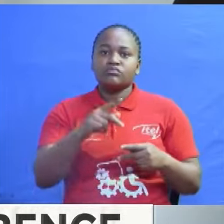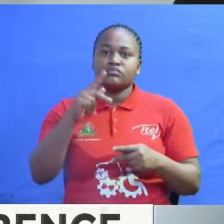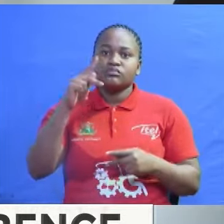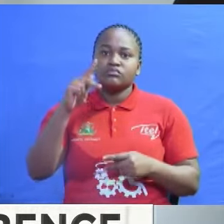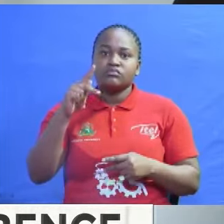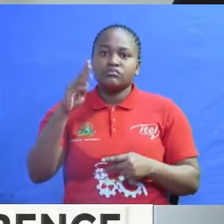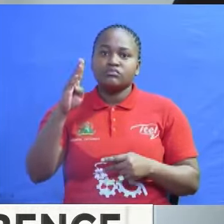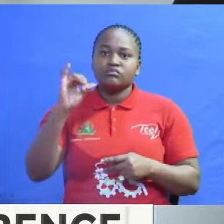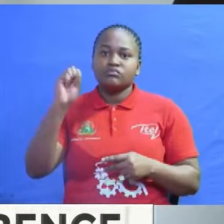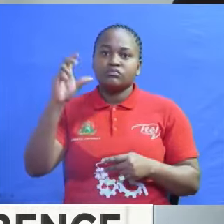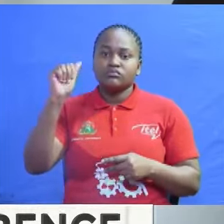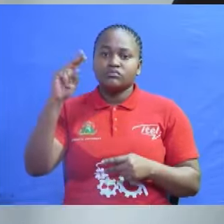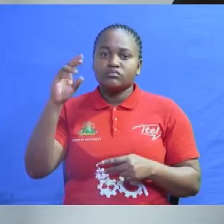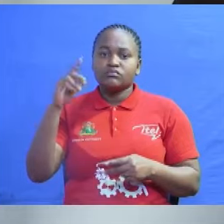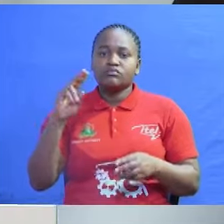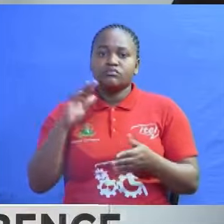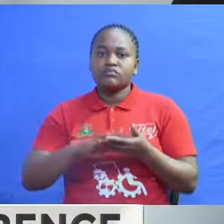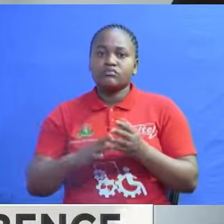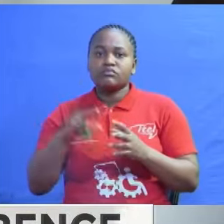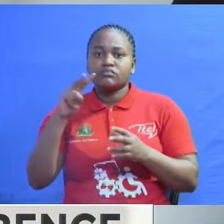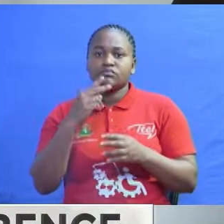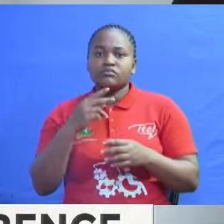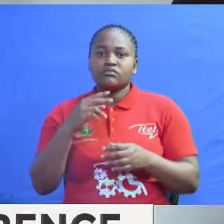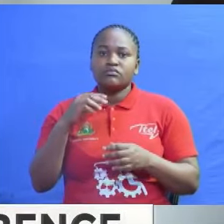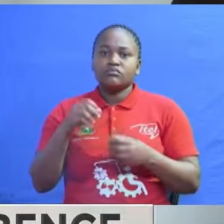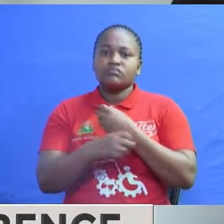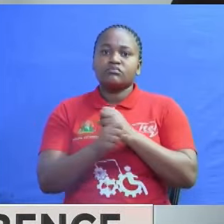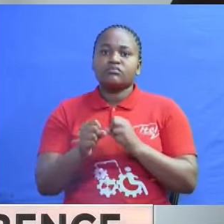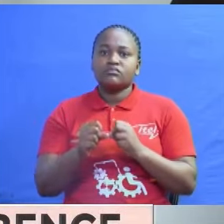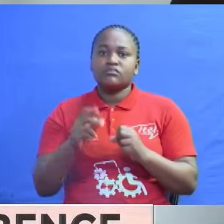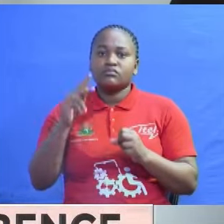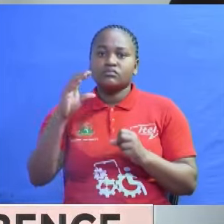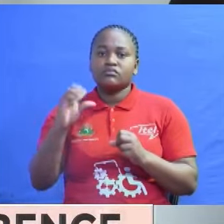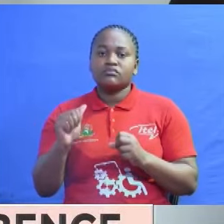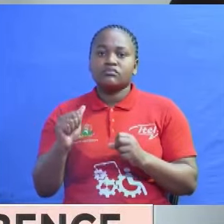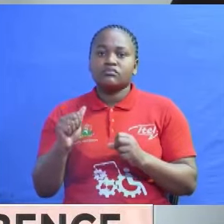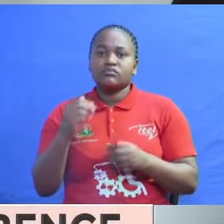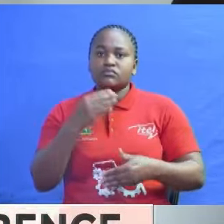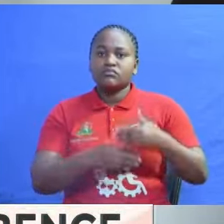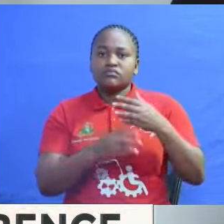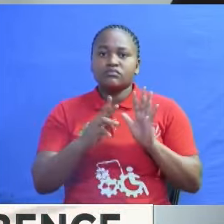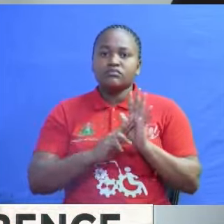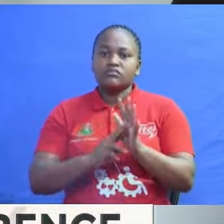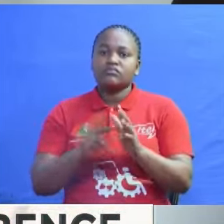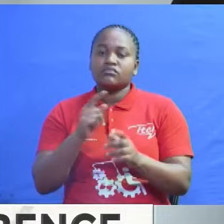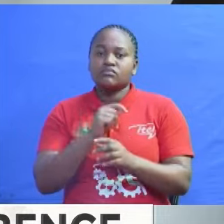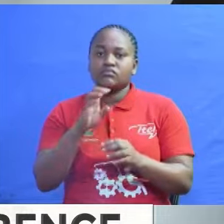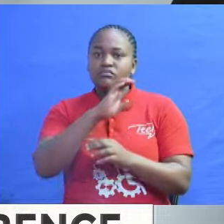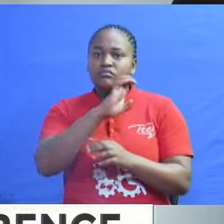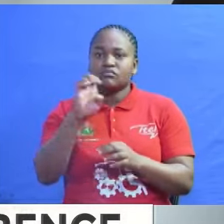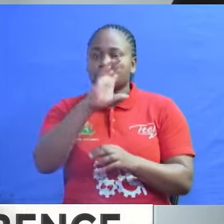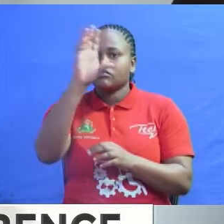Bisanda becomes the second vice president. KCA University is now representing the East